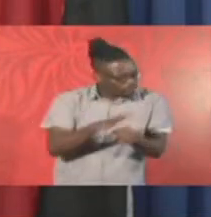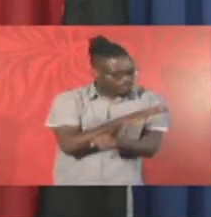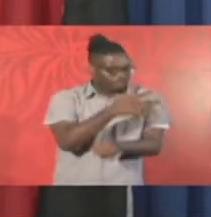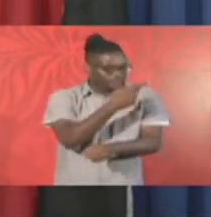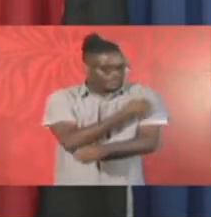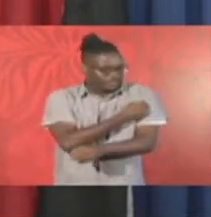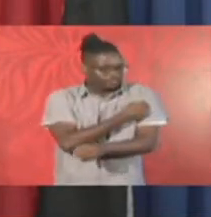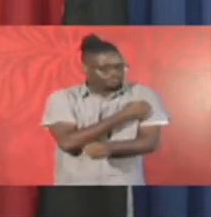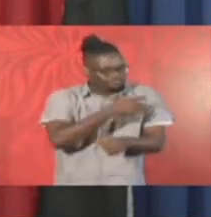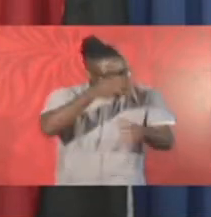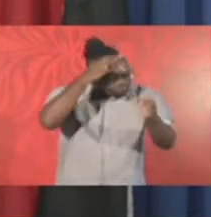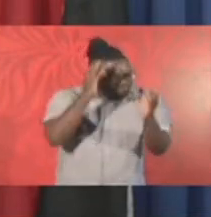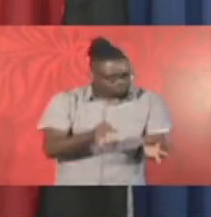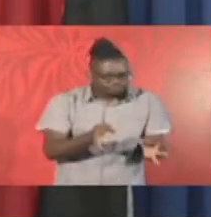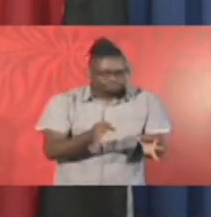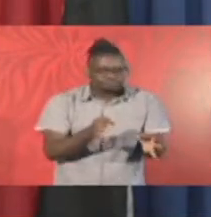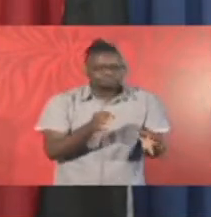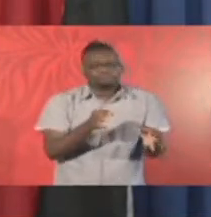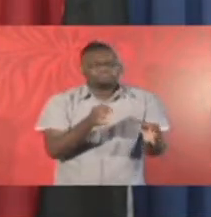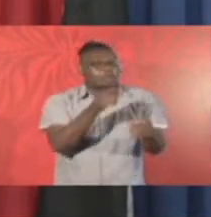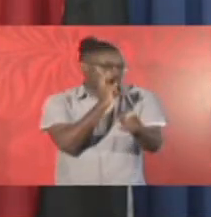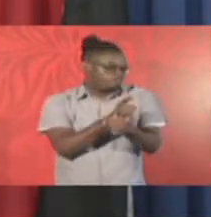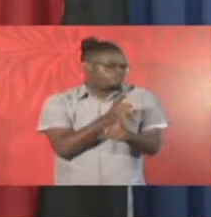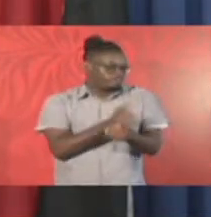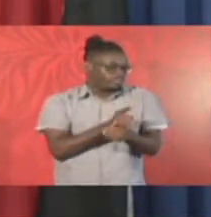is, and that's how it remains.